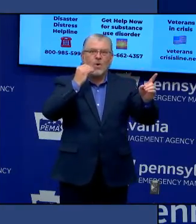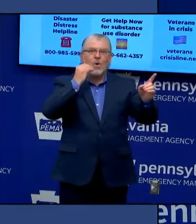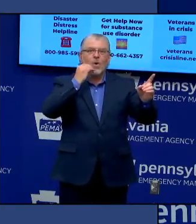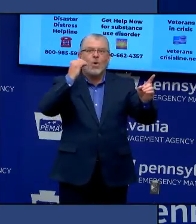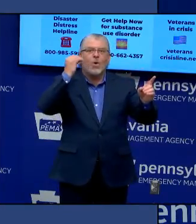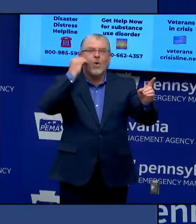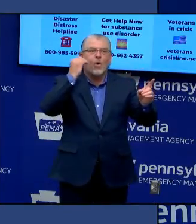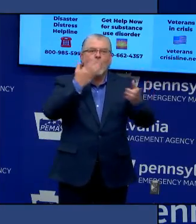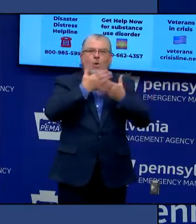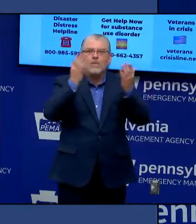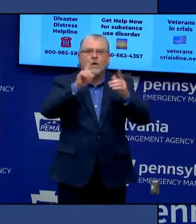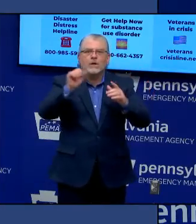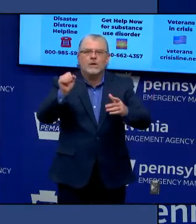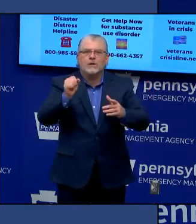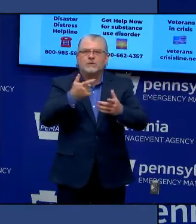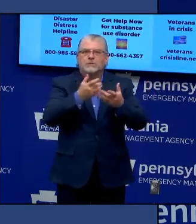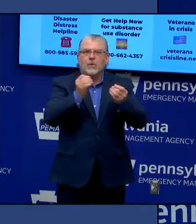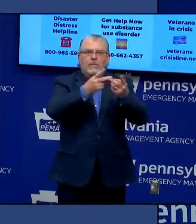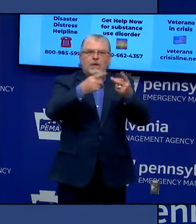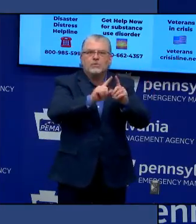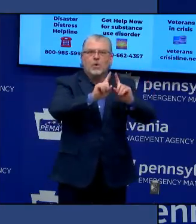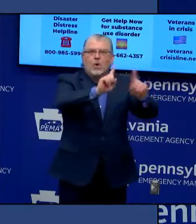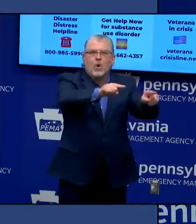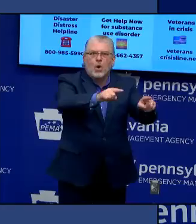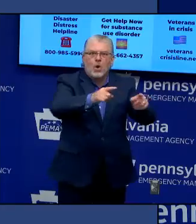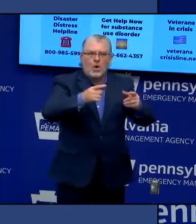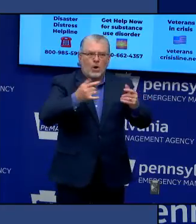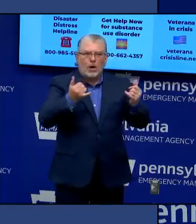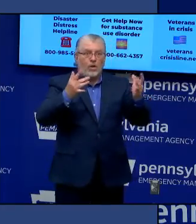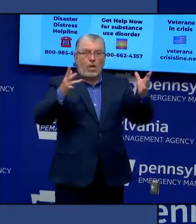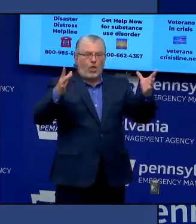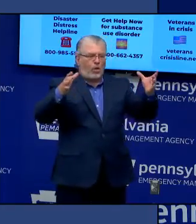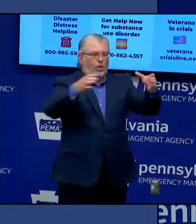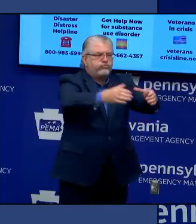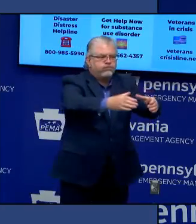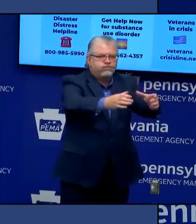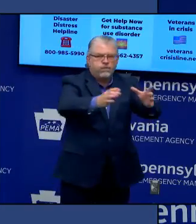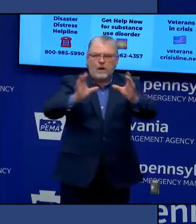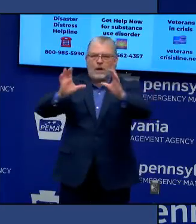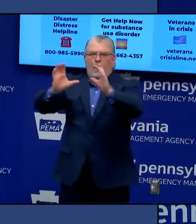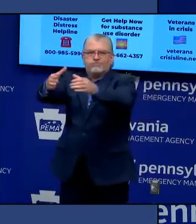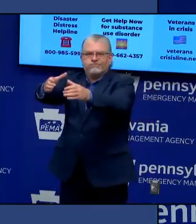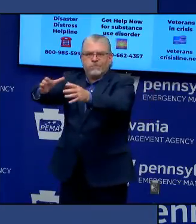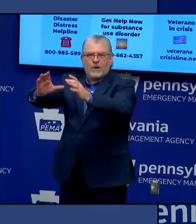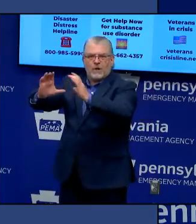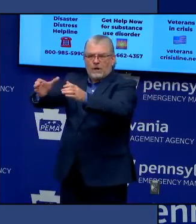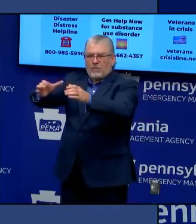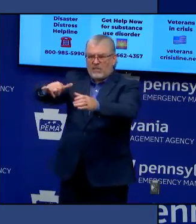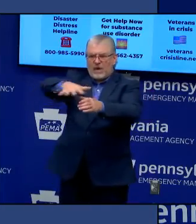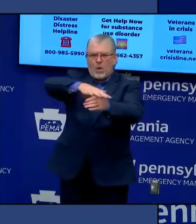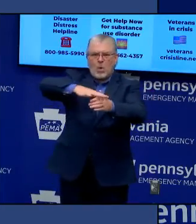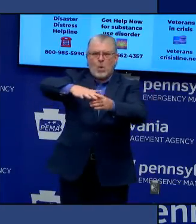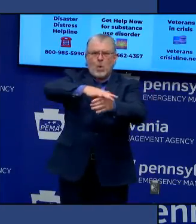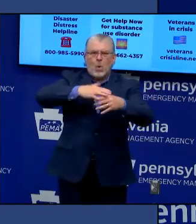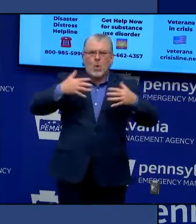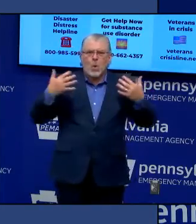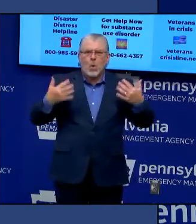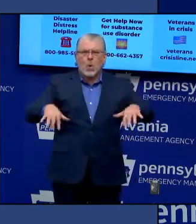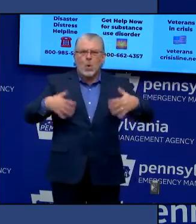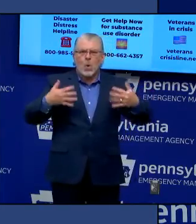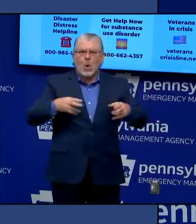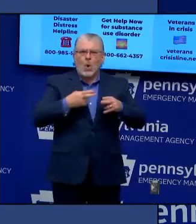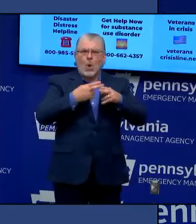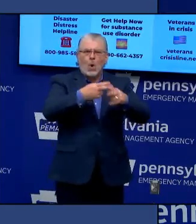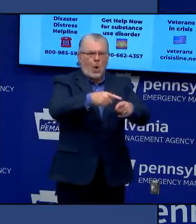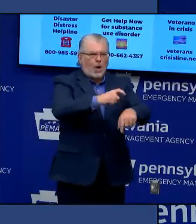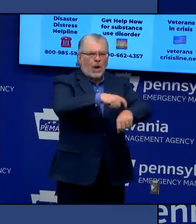ticking time bomb for an explosion of coronavirus in these communities. What has the state done to help protect the health of the homeless